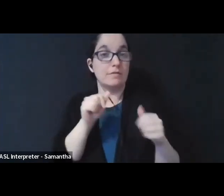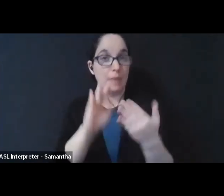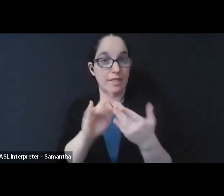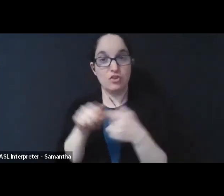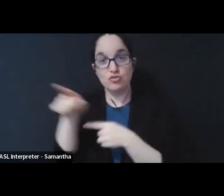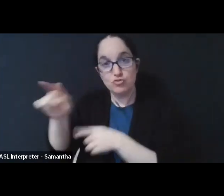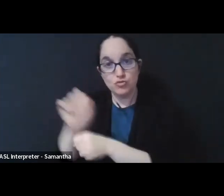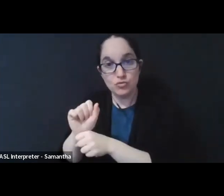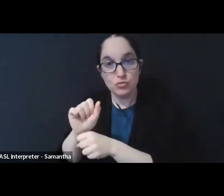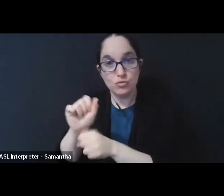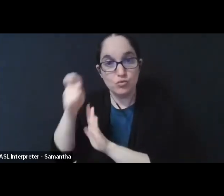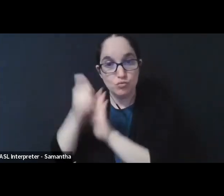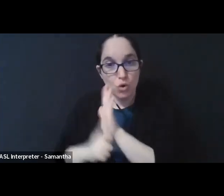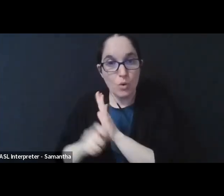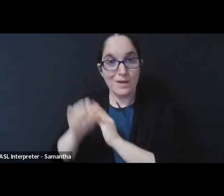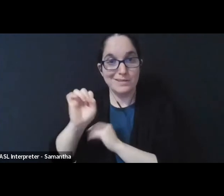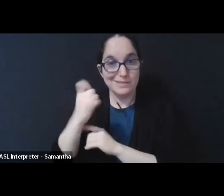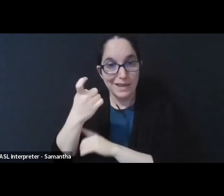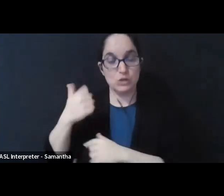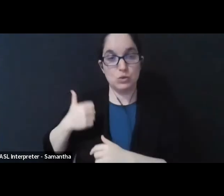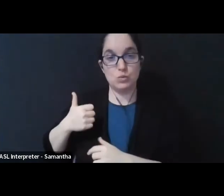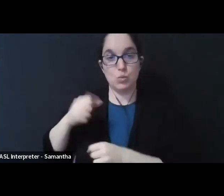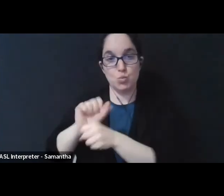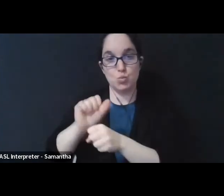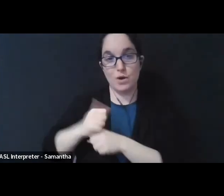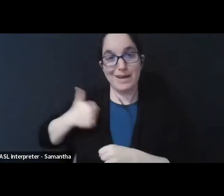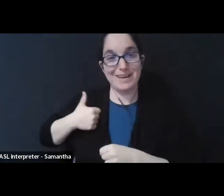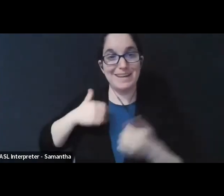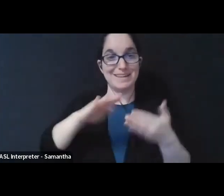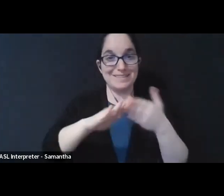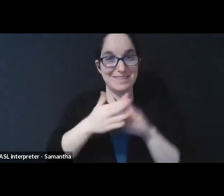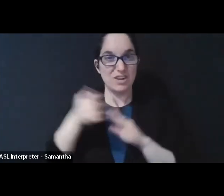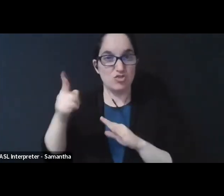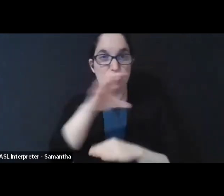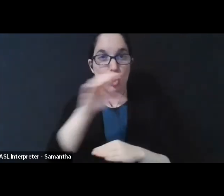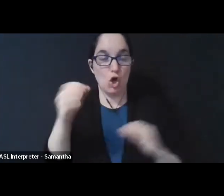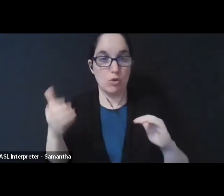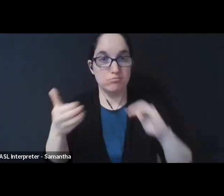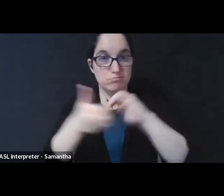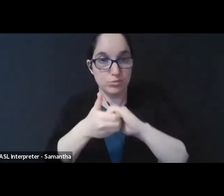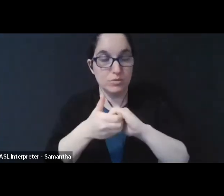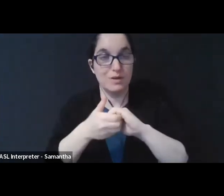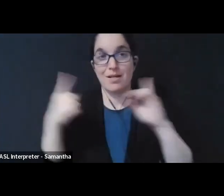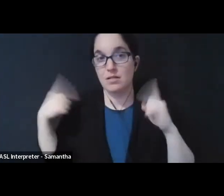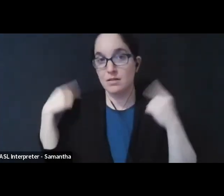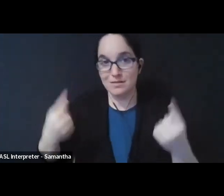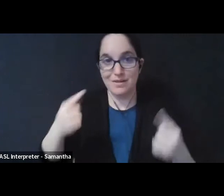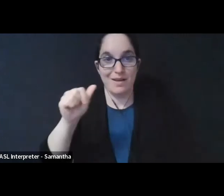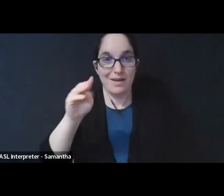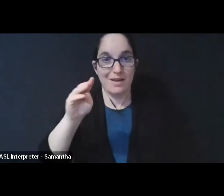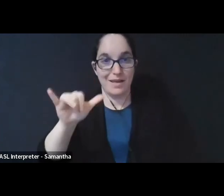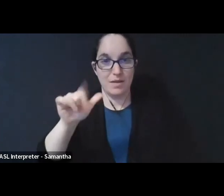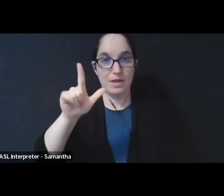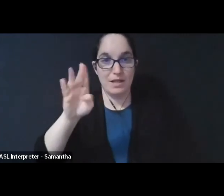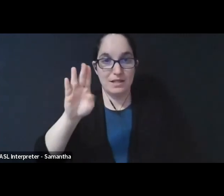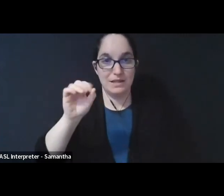Canadian Cities, Resisting a Dangerous Order, a collection she co-edited with longtime sex work advocate Amy Lebovitch,